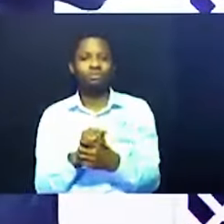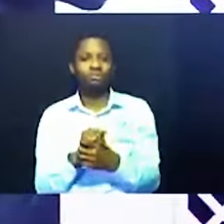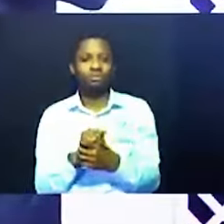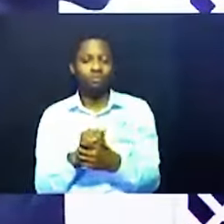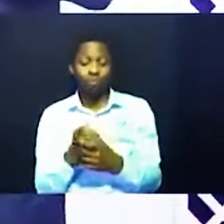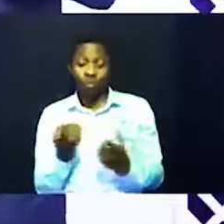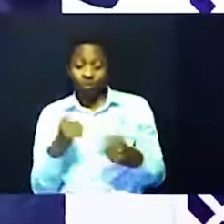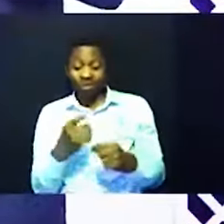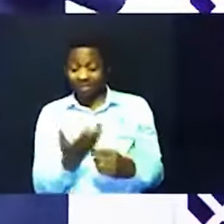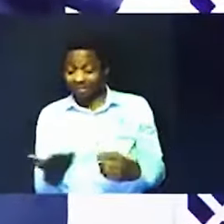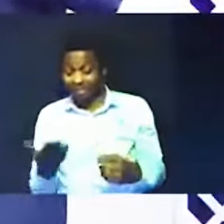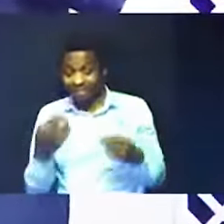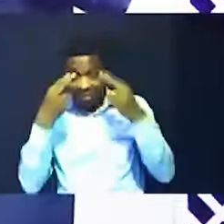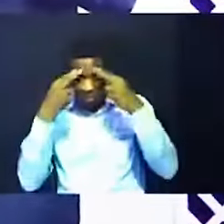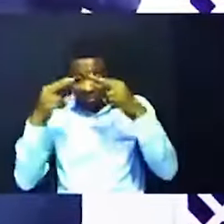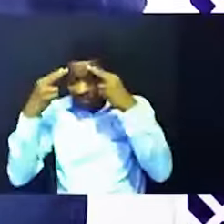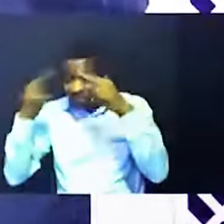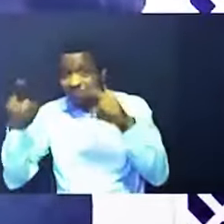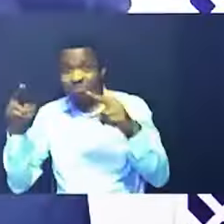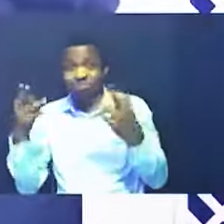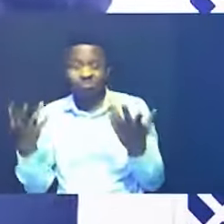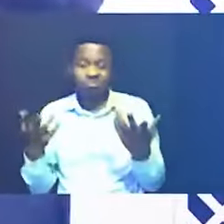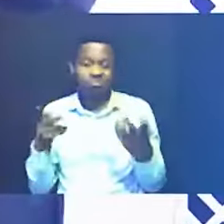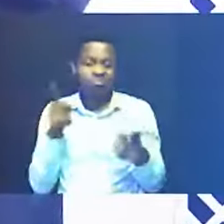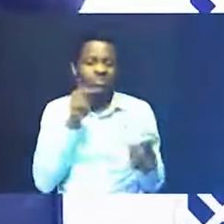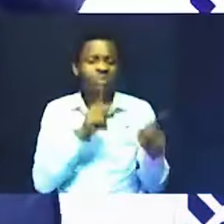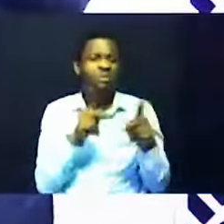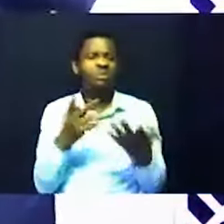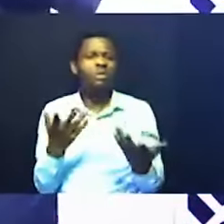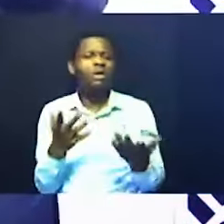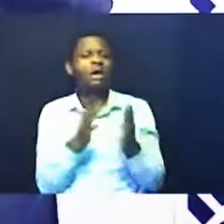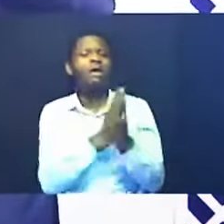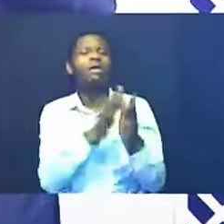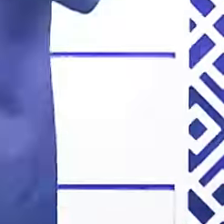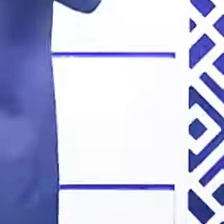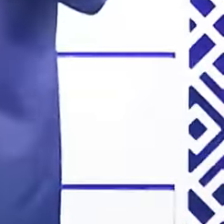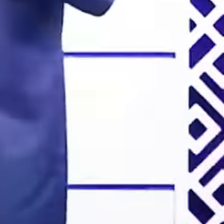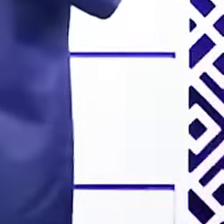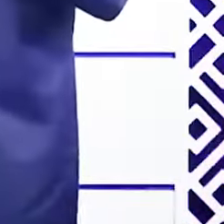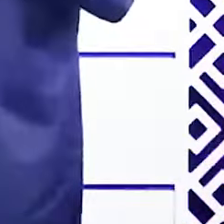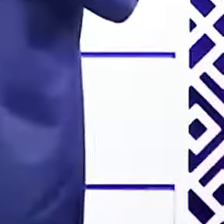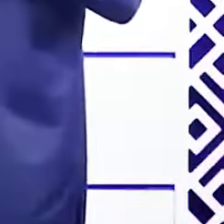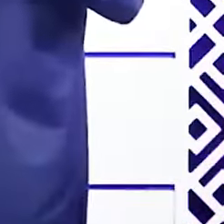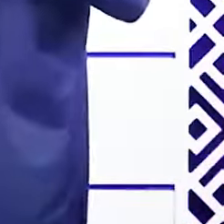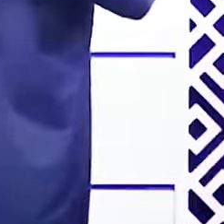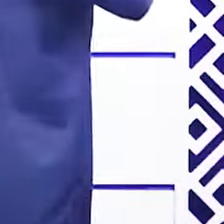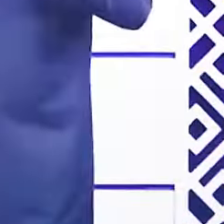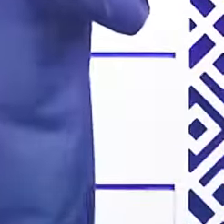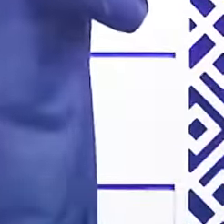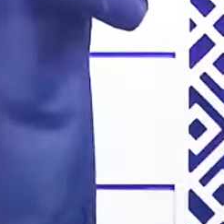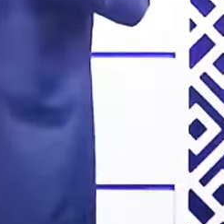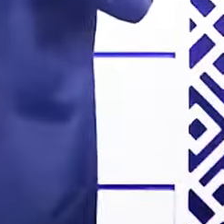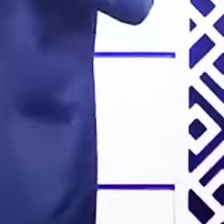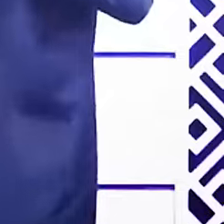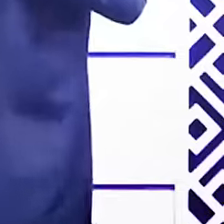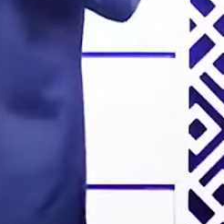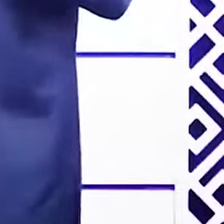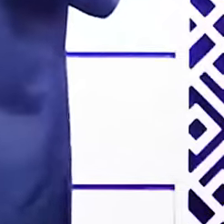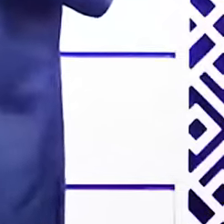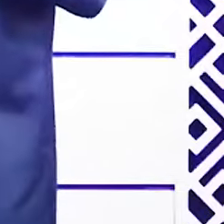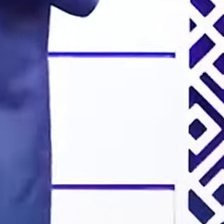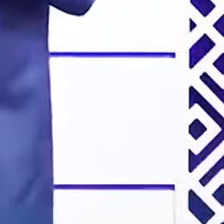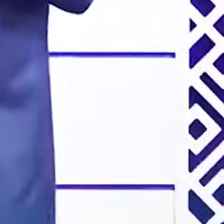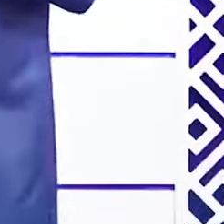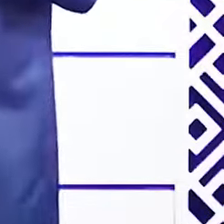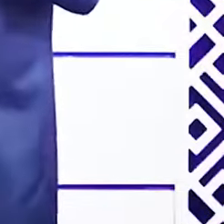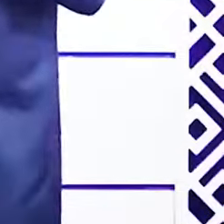such things happen people tend to ask where was God we